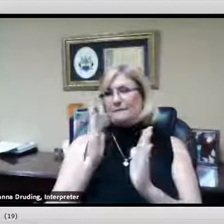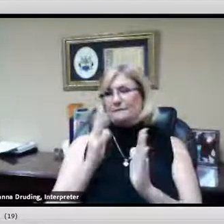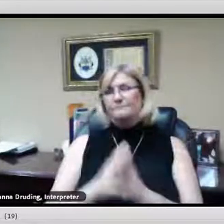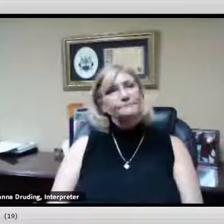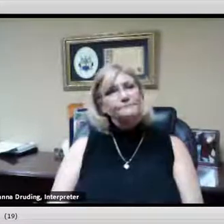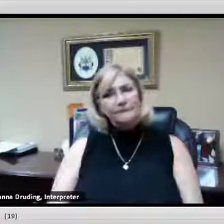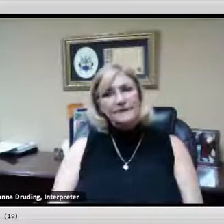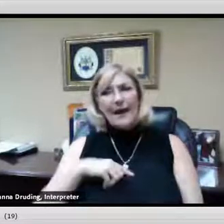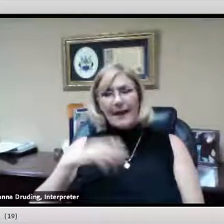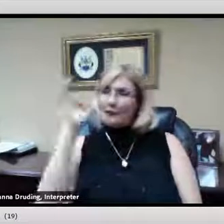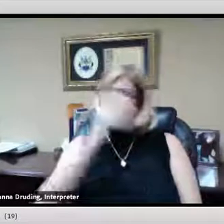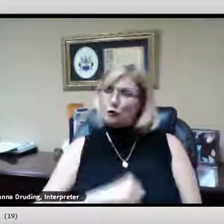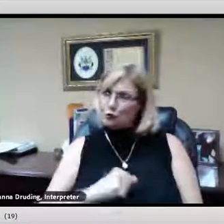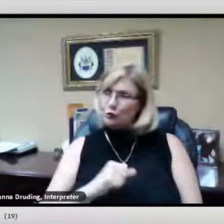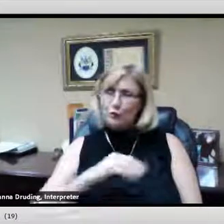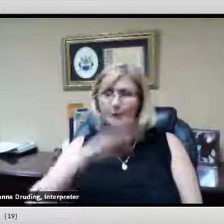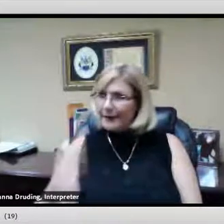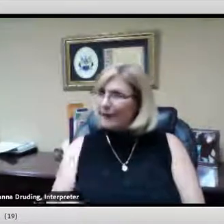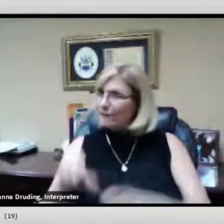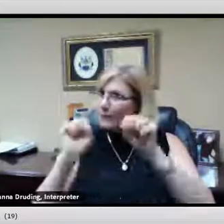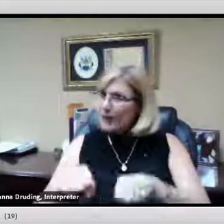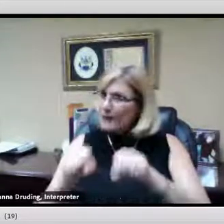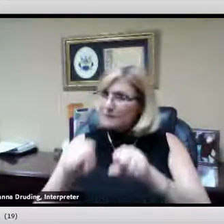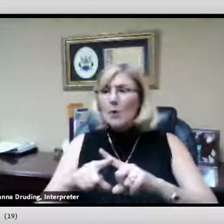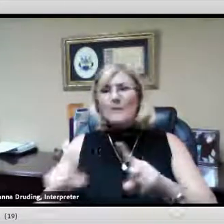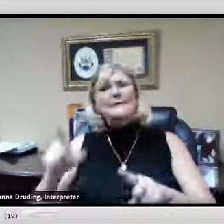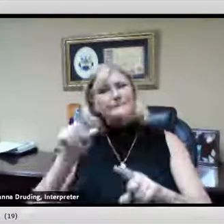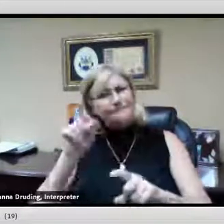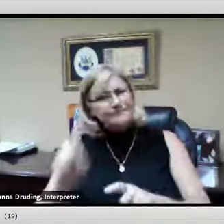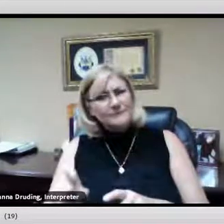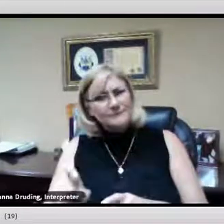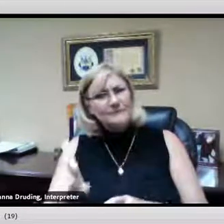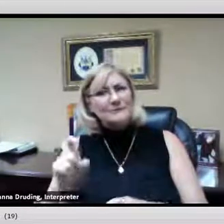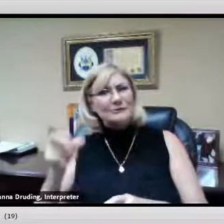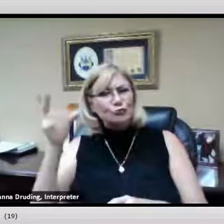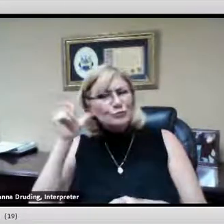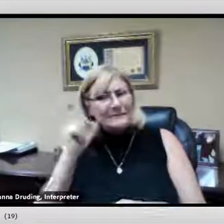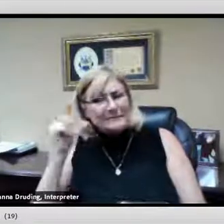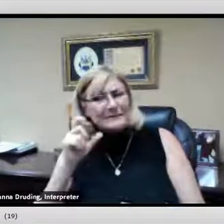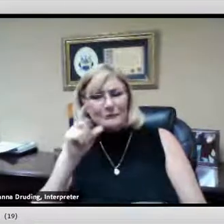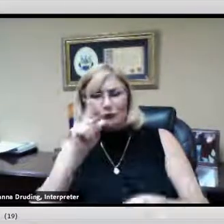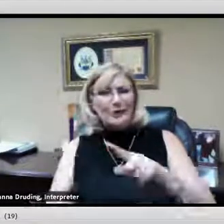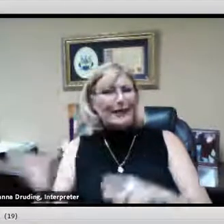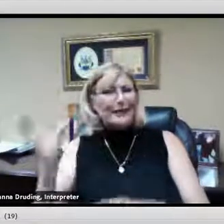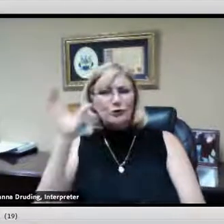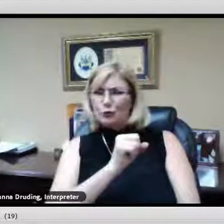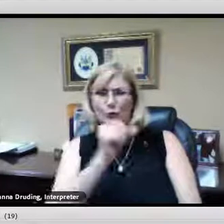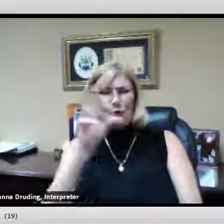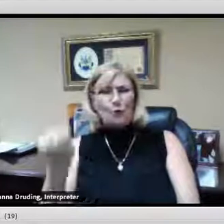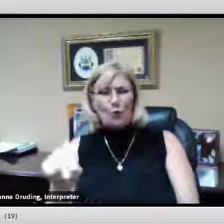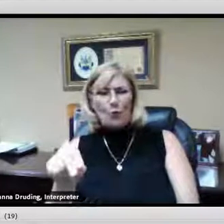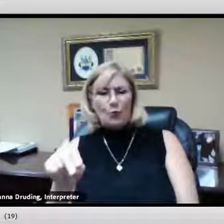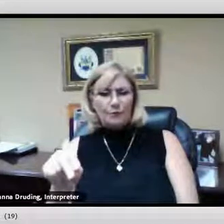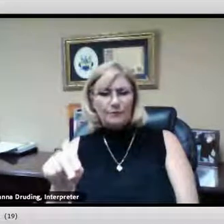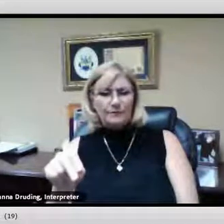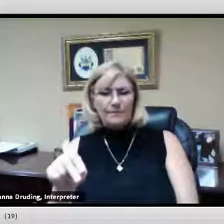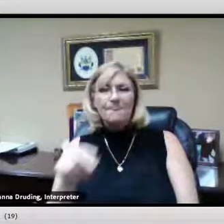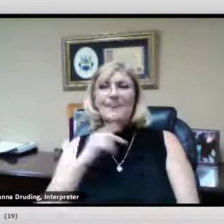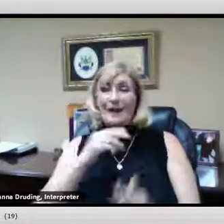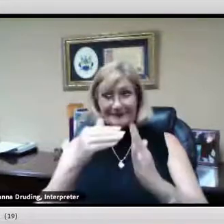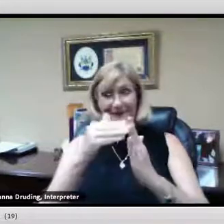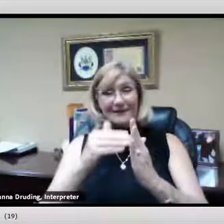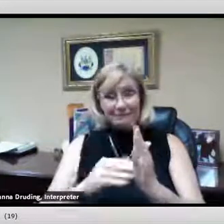So you can't do that. You have to listen carefully to the problem, and you can't make assumptions, is the